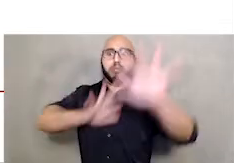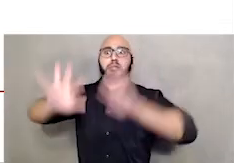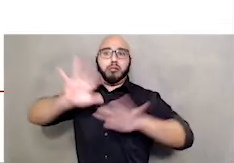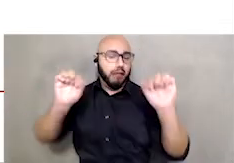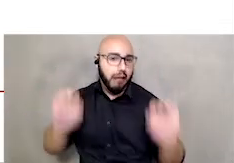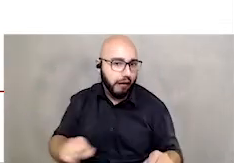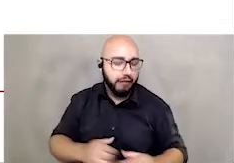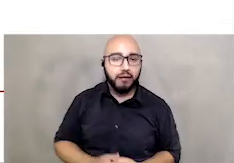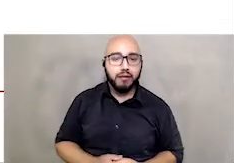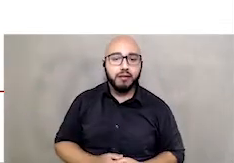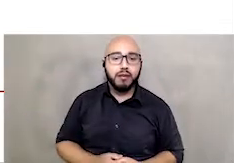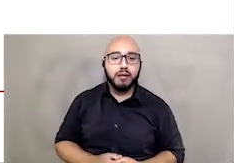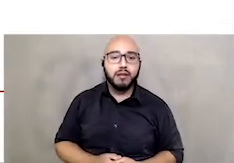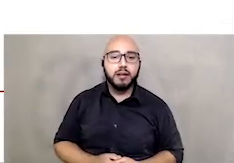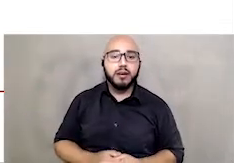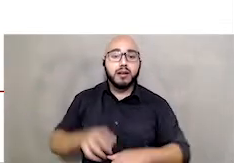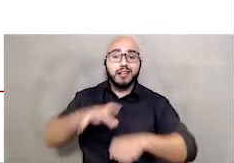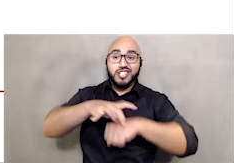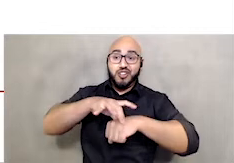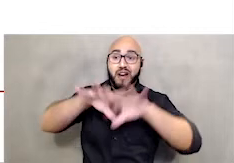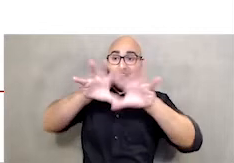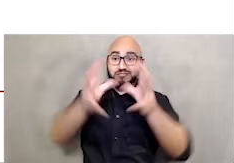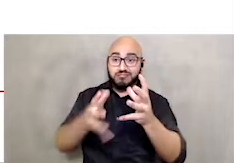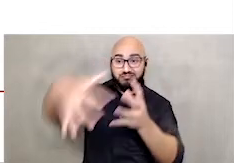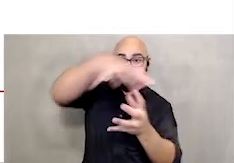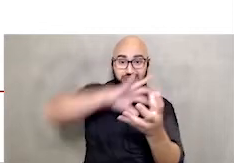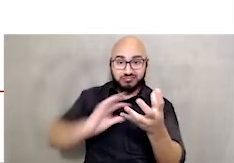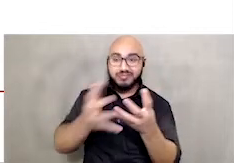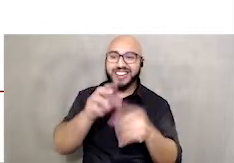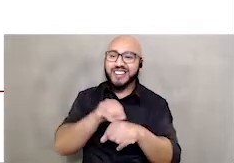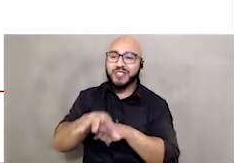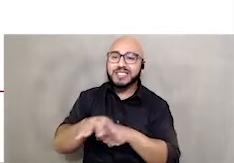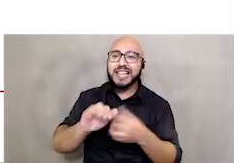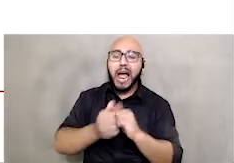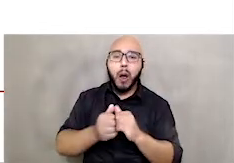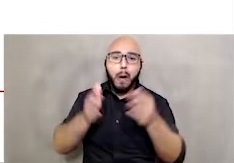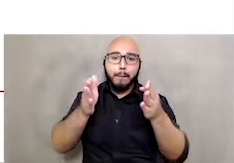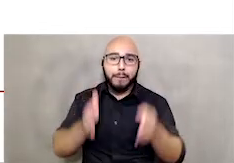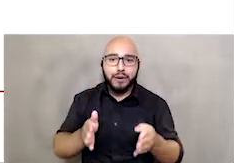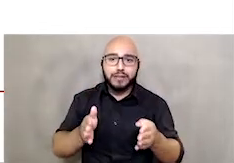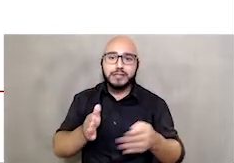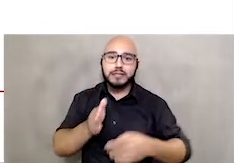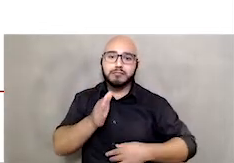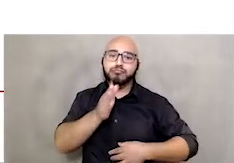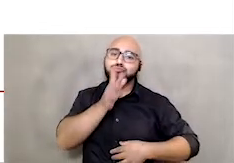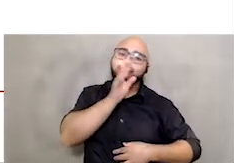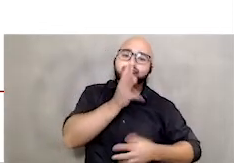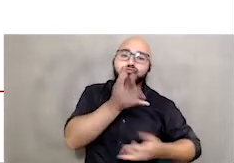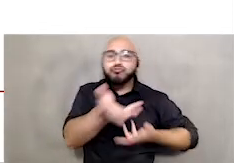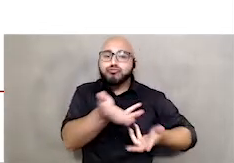Geographic location influences how one speaks and what one chooses to talk